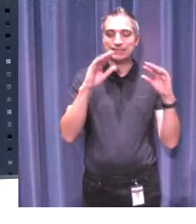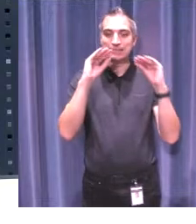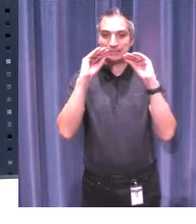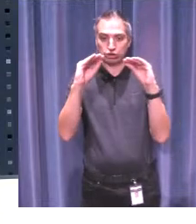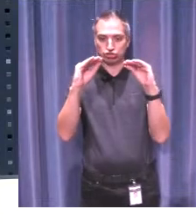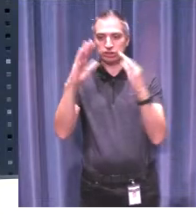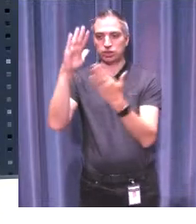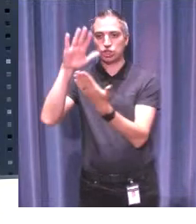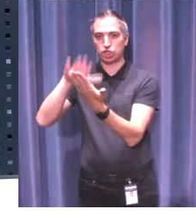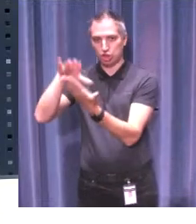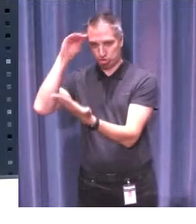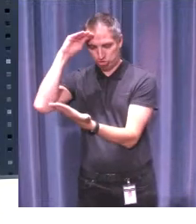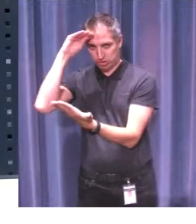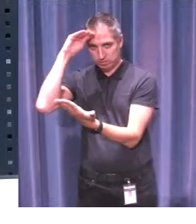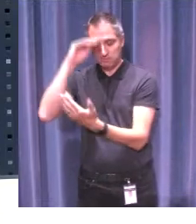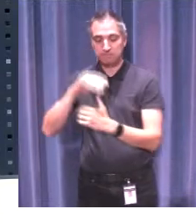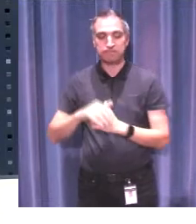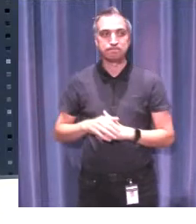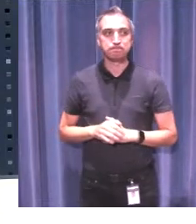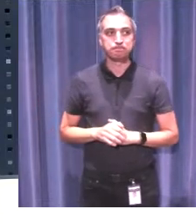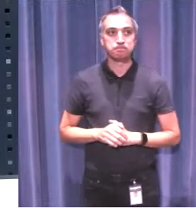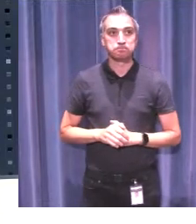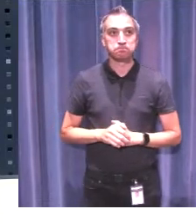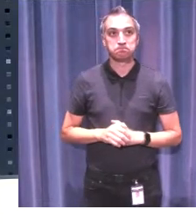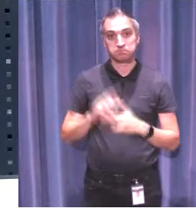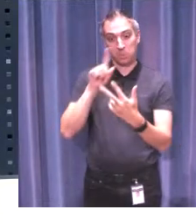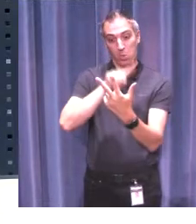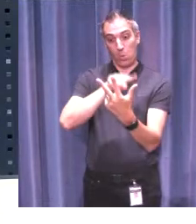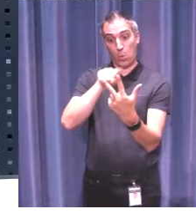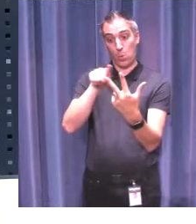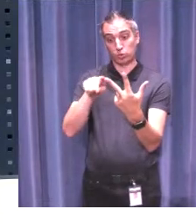and I find those to be